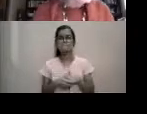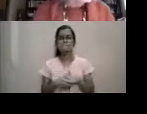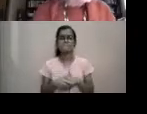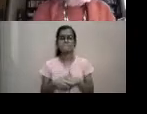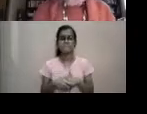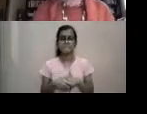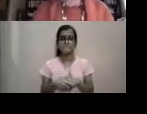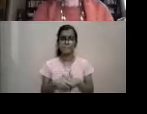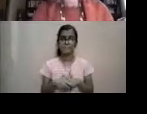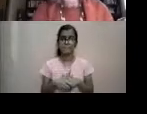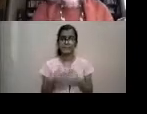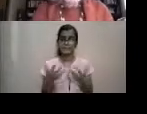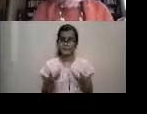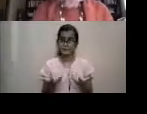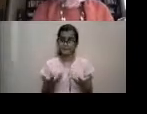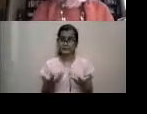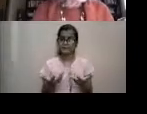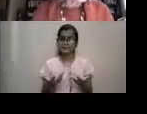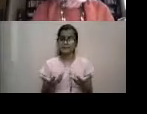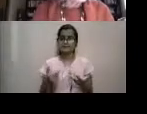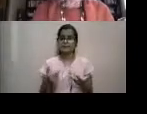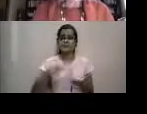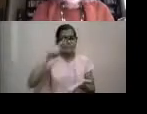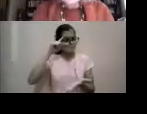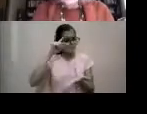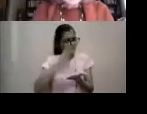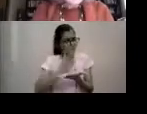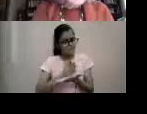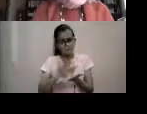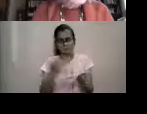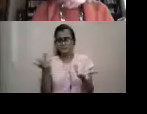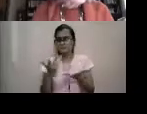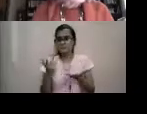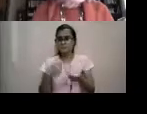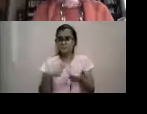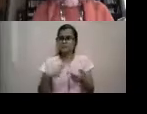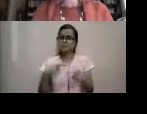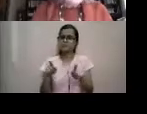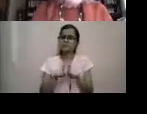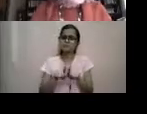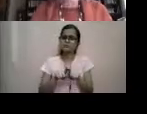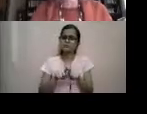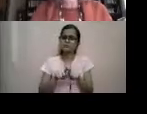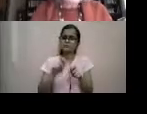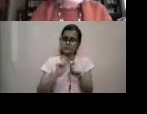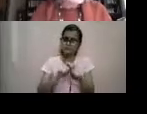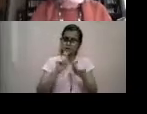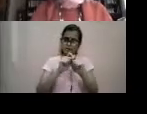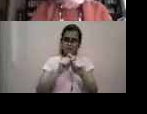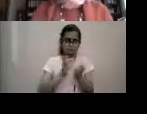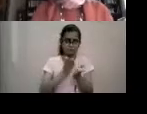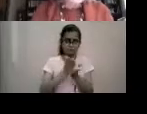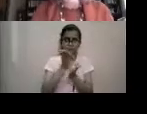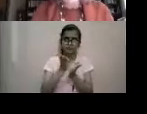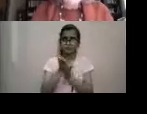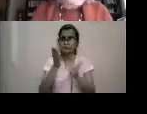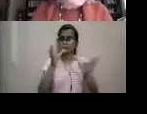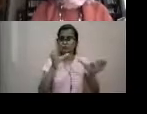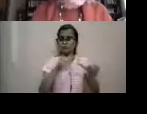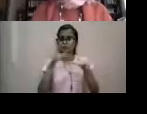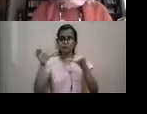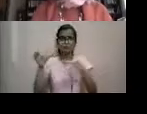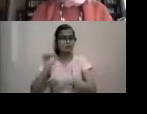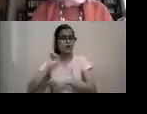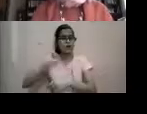post that I have formulated the belief that working in unison, these two areas of inquiry and